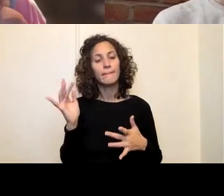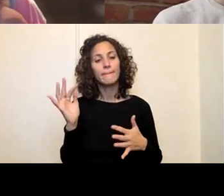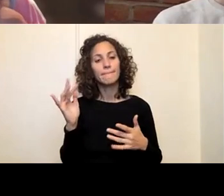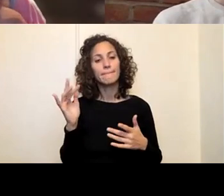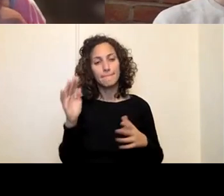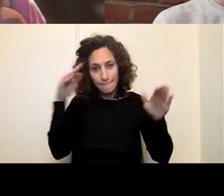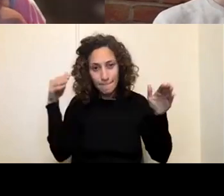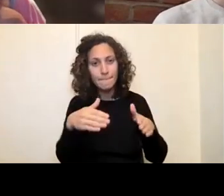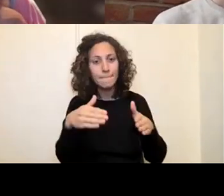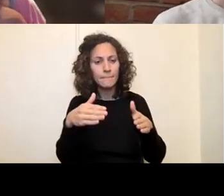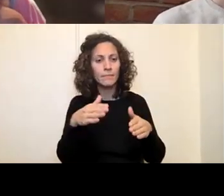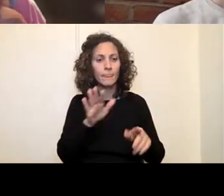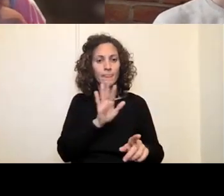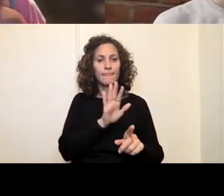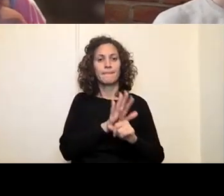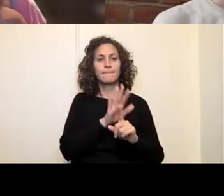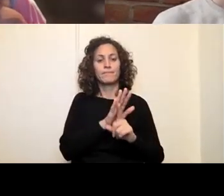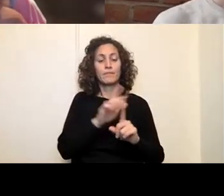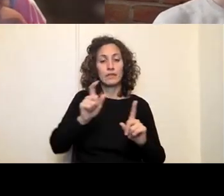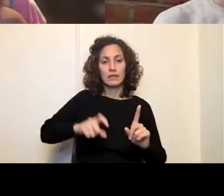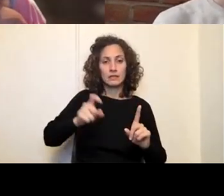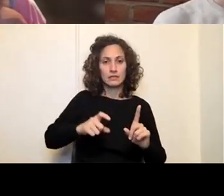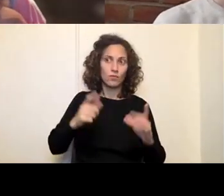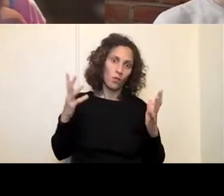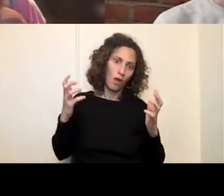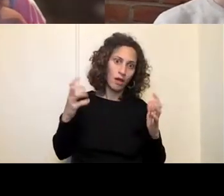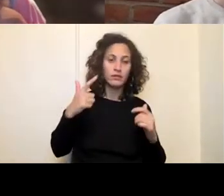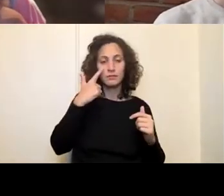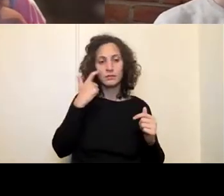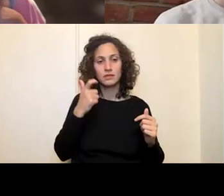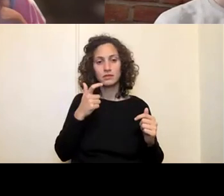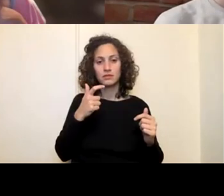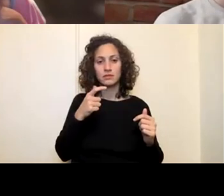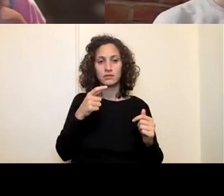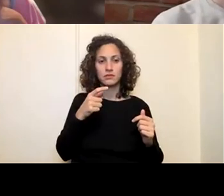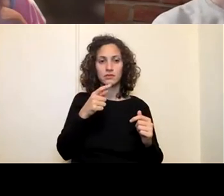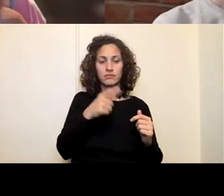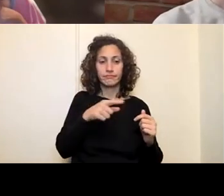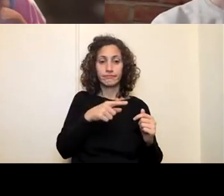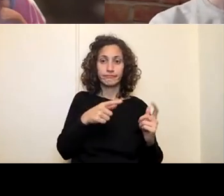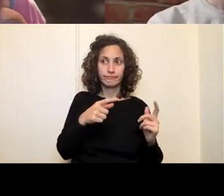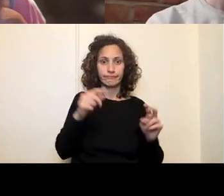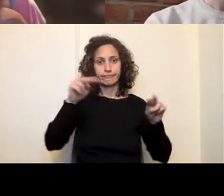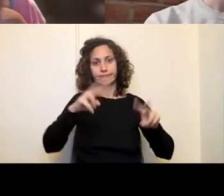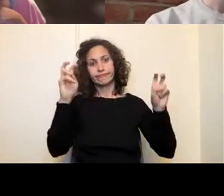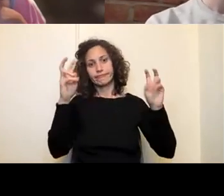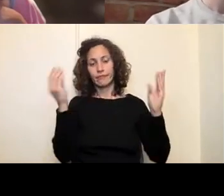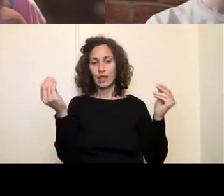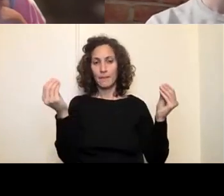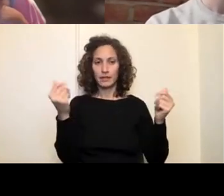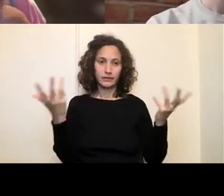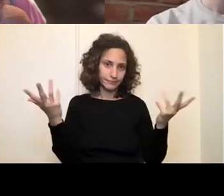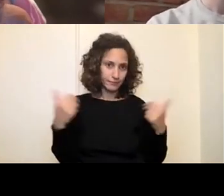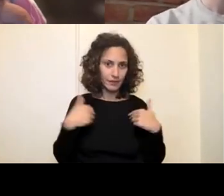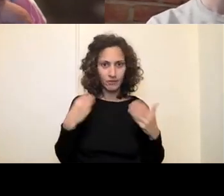centering like their wants or needs, because they are seen as who I guess has the money, or many other things.